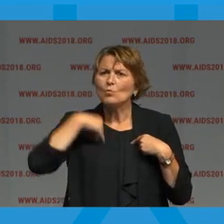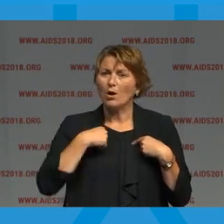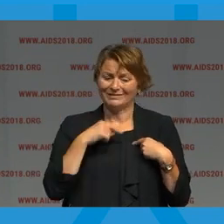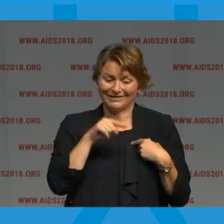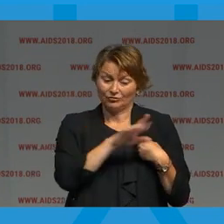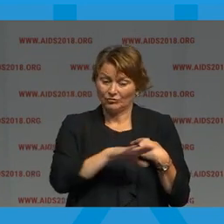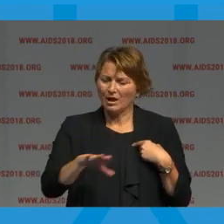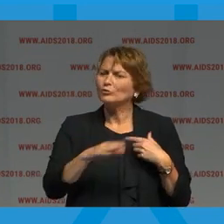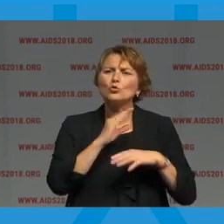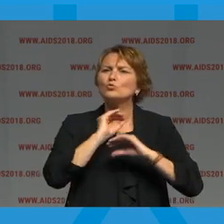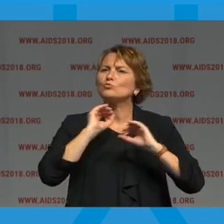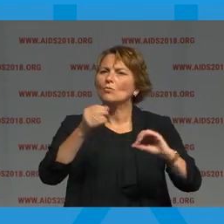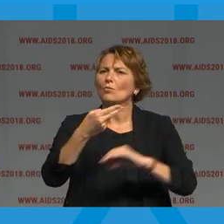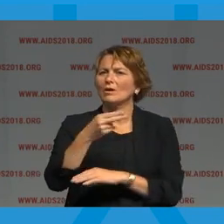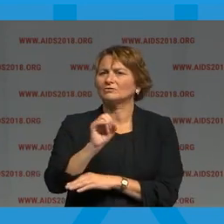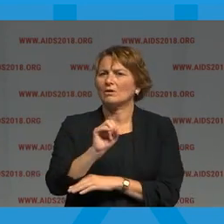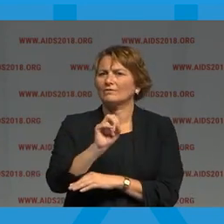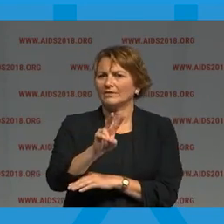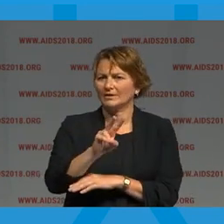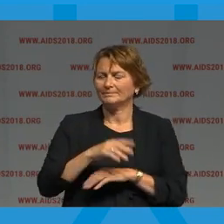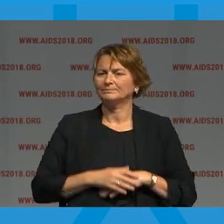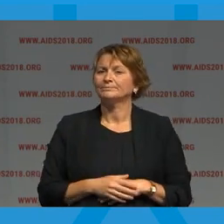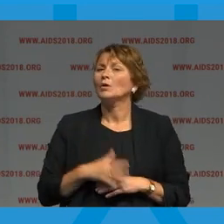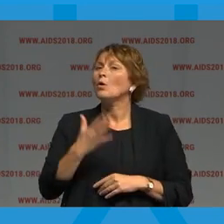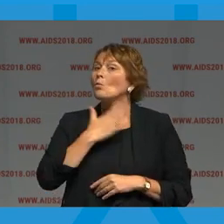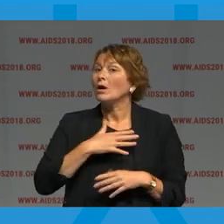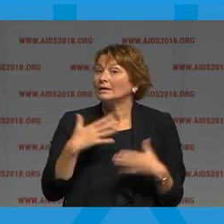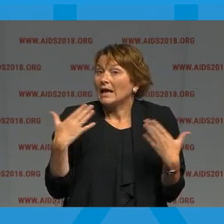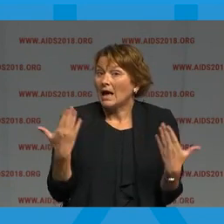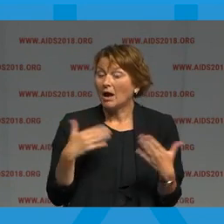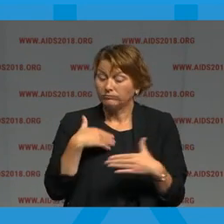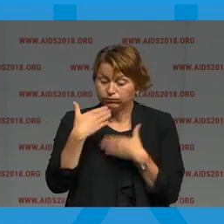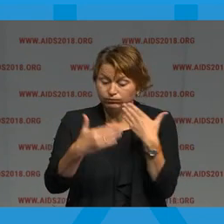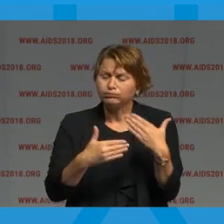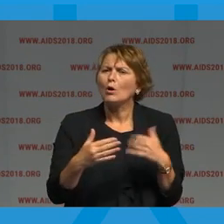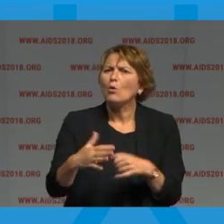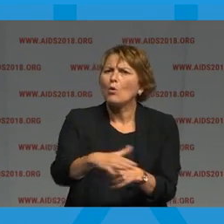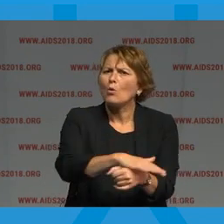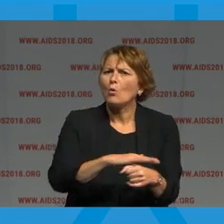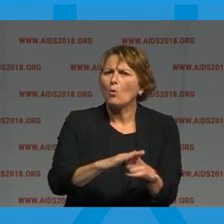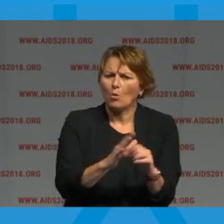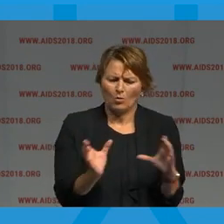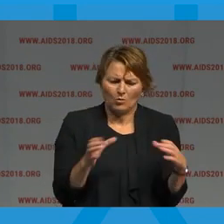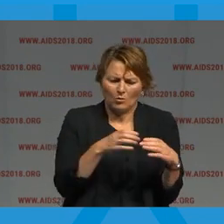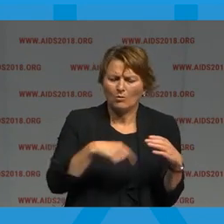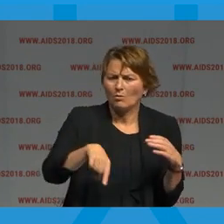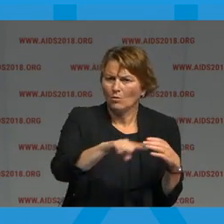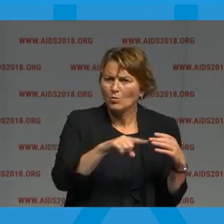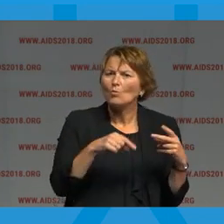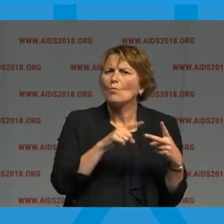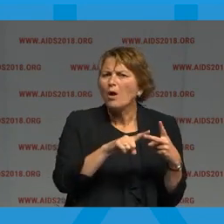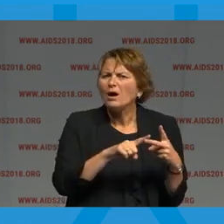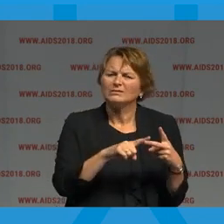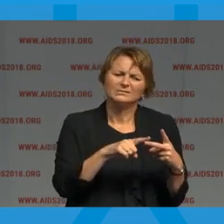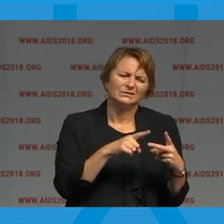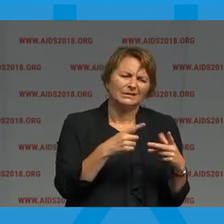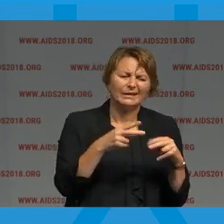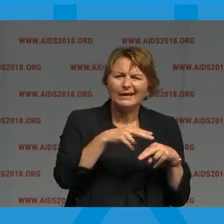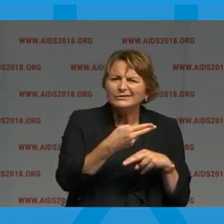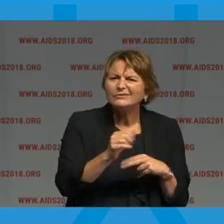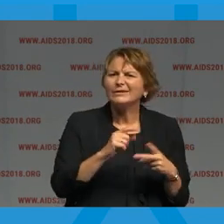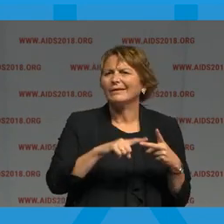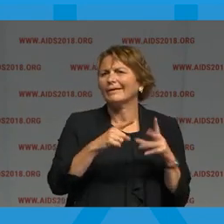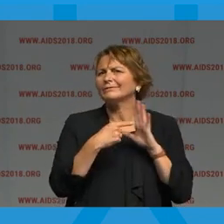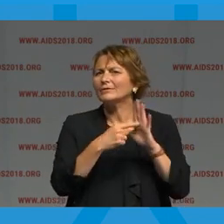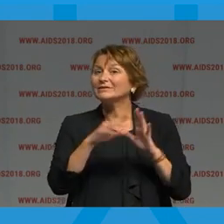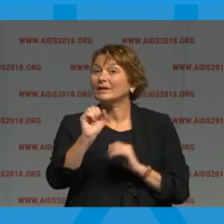of our workplace programs is partnerships with local community organizations in the Bay Area, like San Francisco AIDS Foundation, our community health